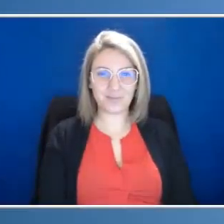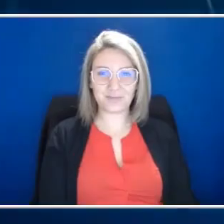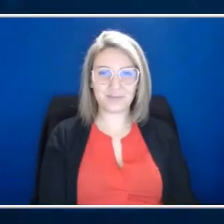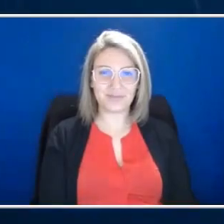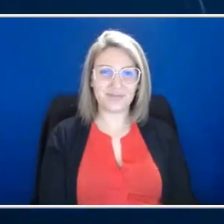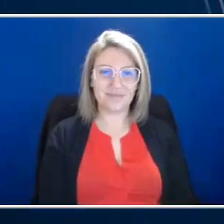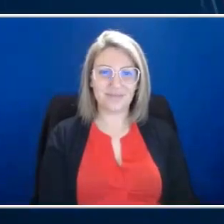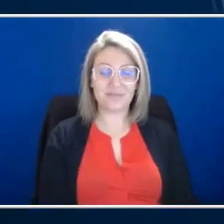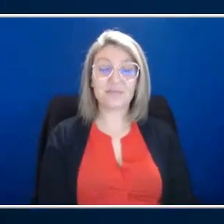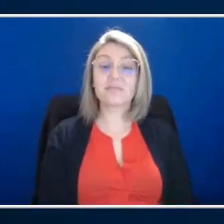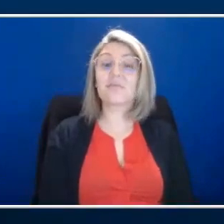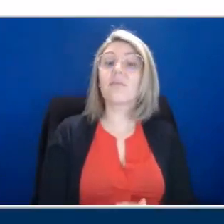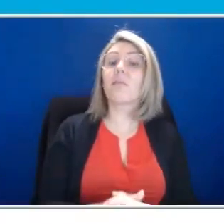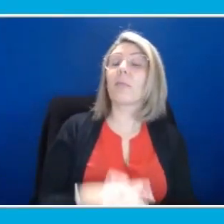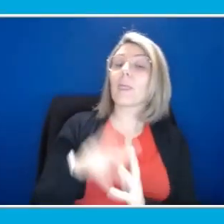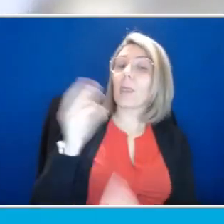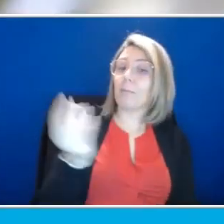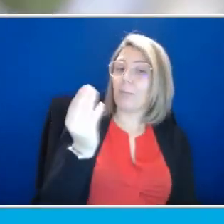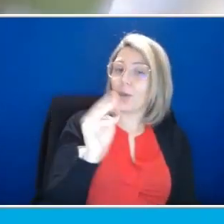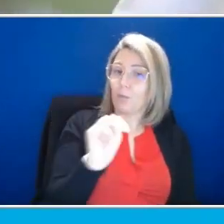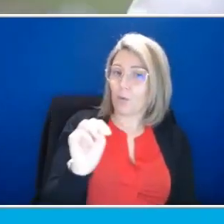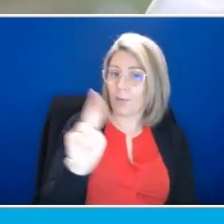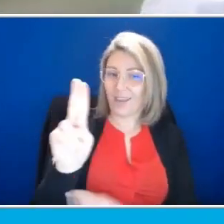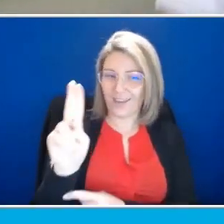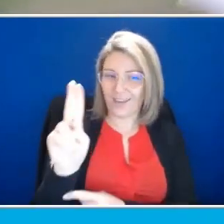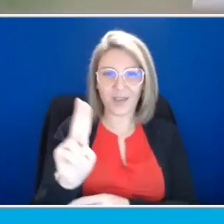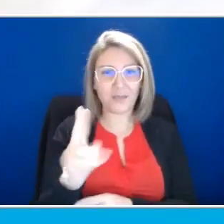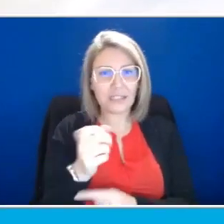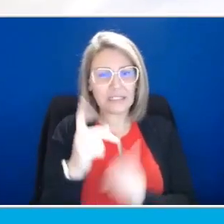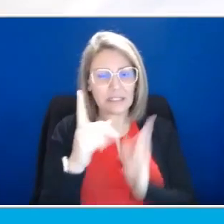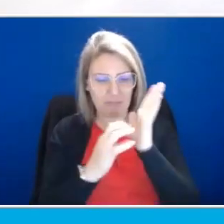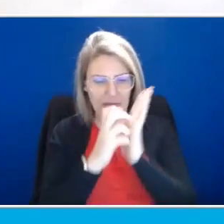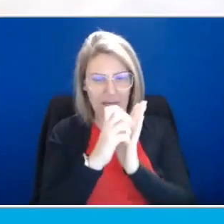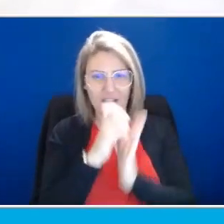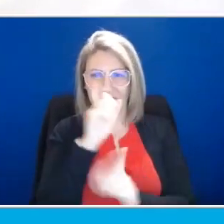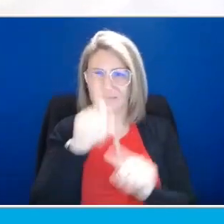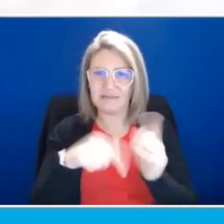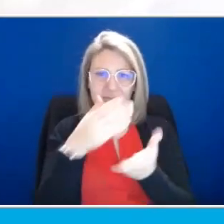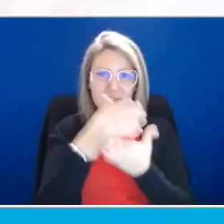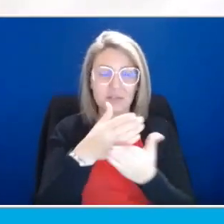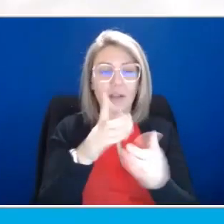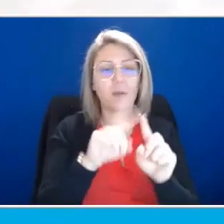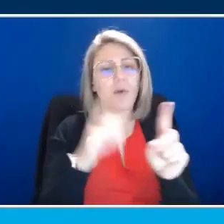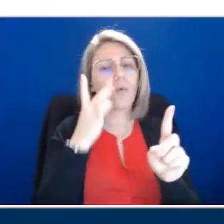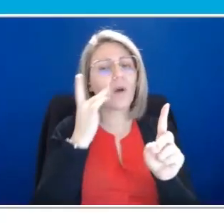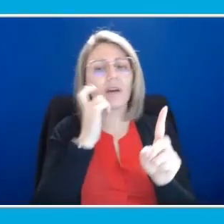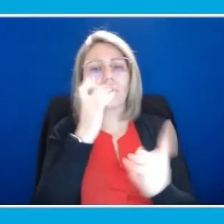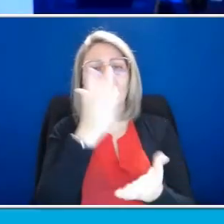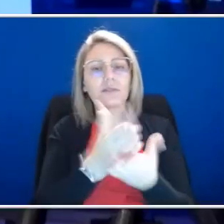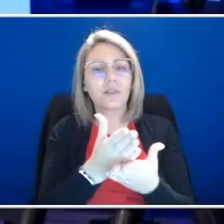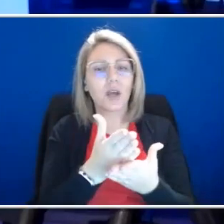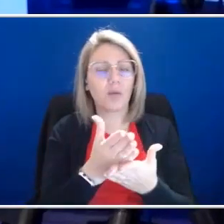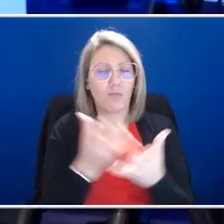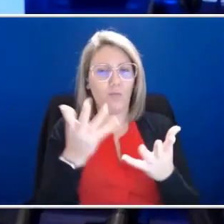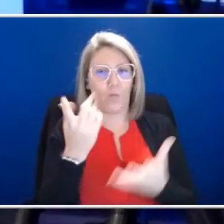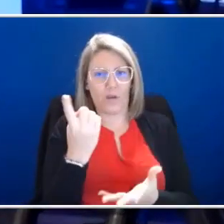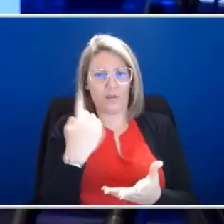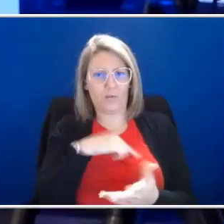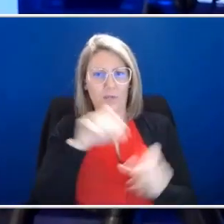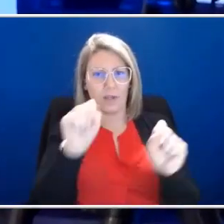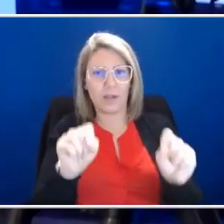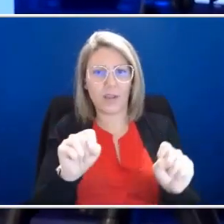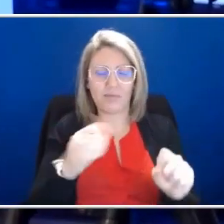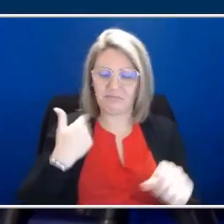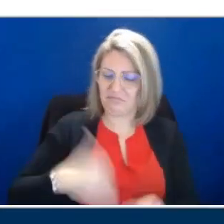Coming up Monday on the Morning Medical Update. Some cancers can't be stopped, but why not stop the ones we can? I'm Jessica Lovell